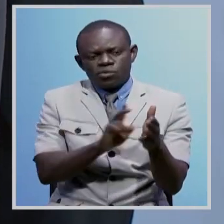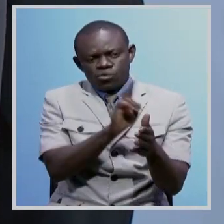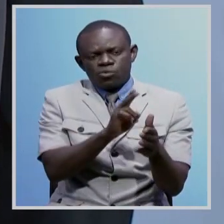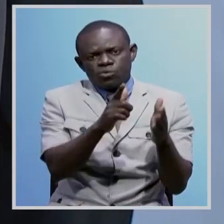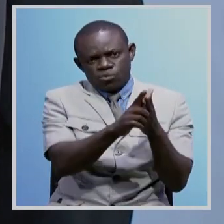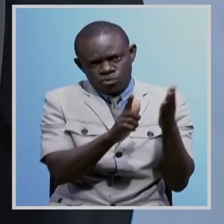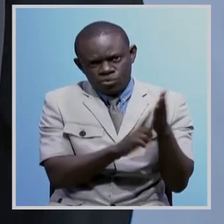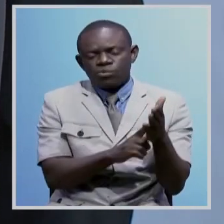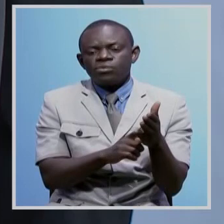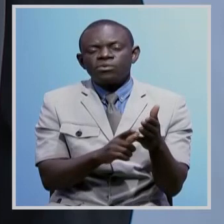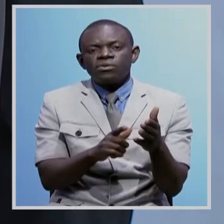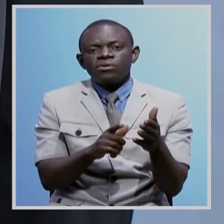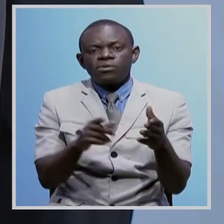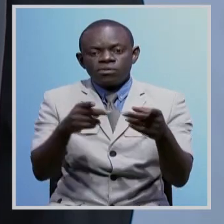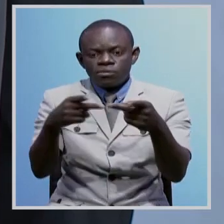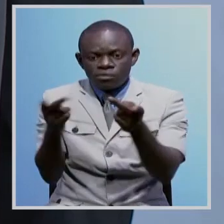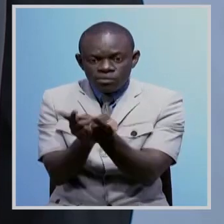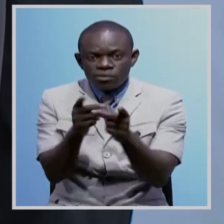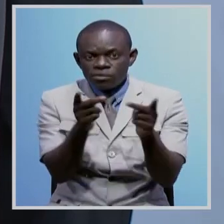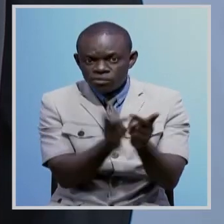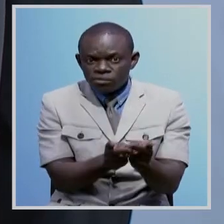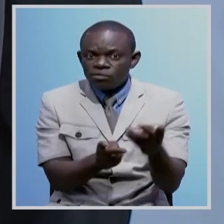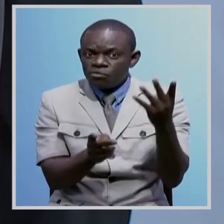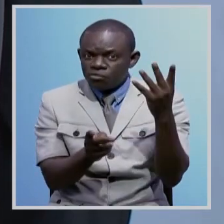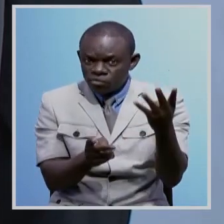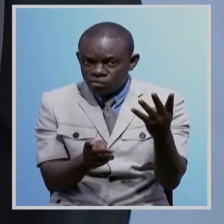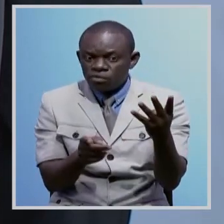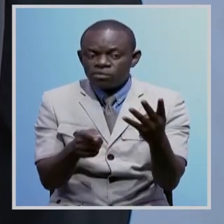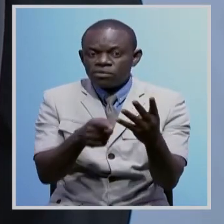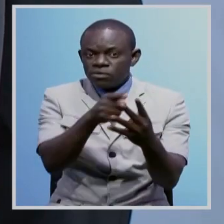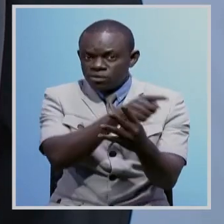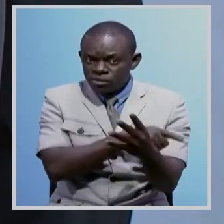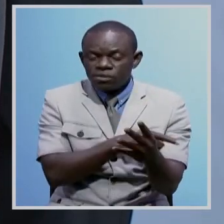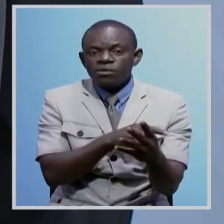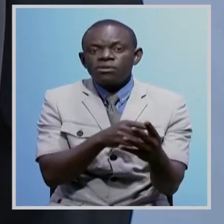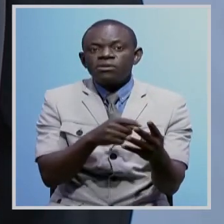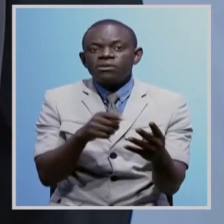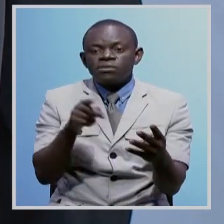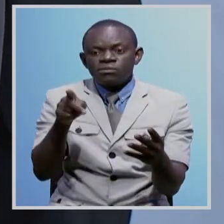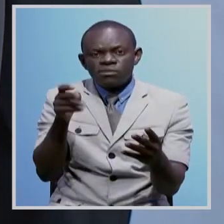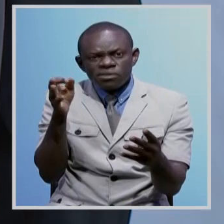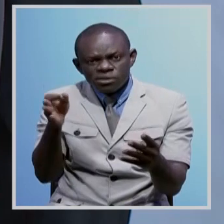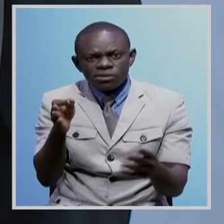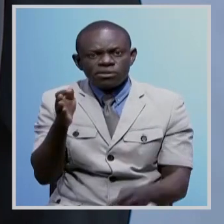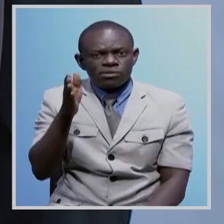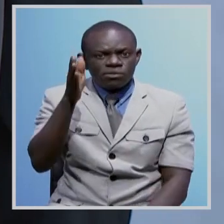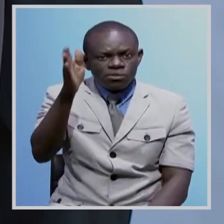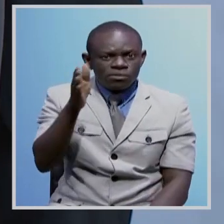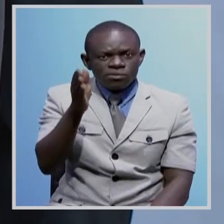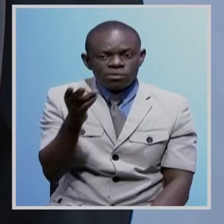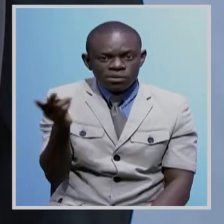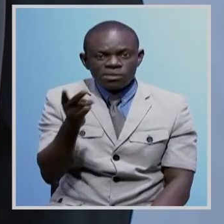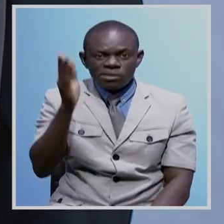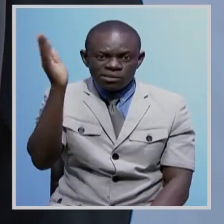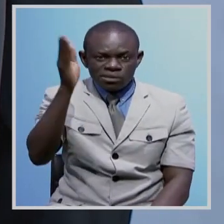political campaigns for the Patriotic Front and the United Party for National Development